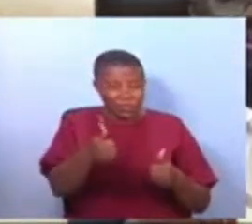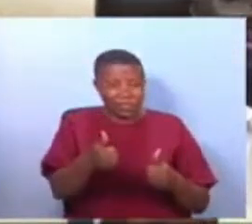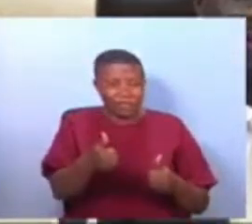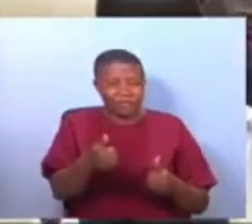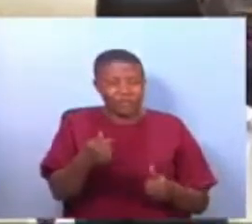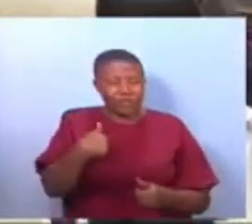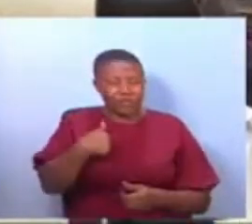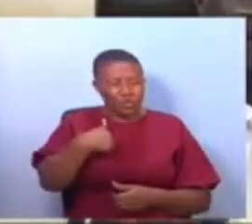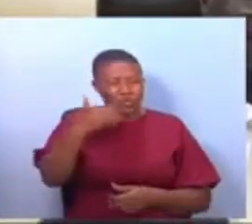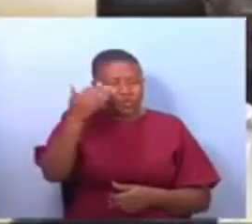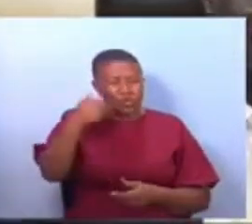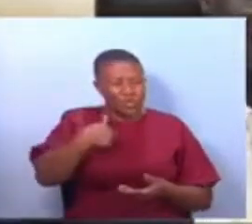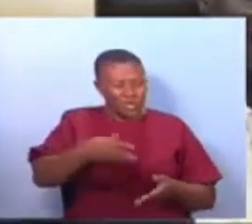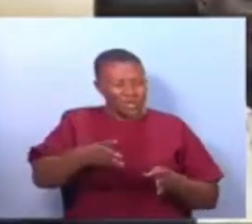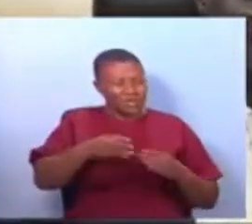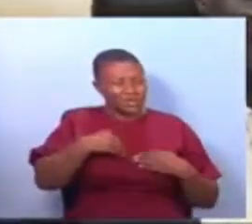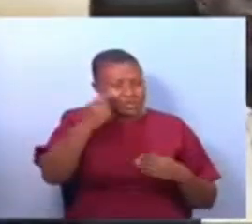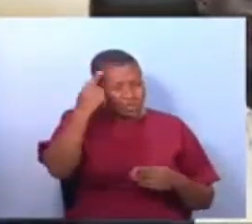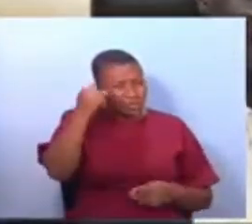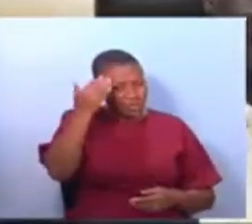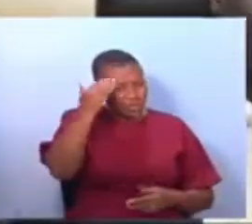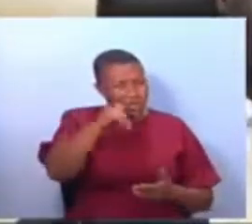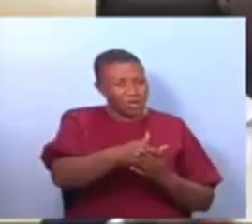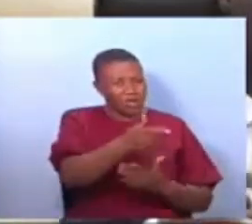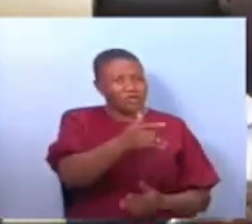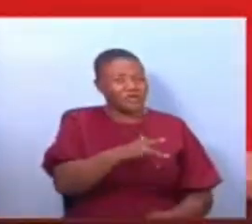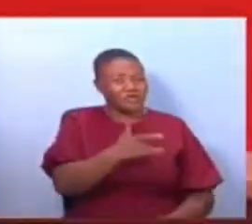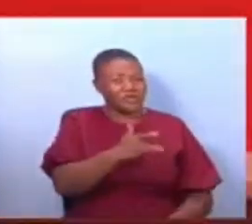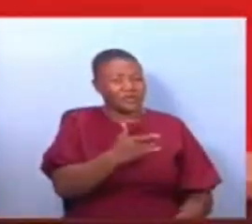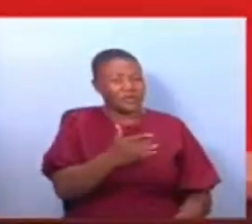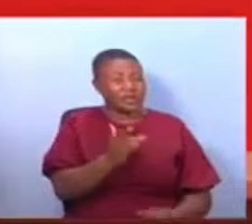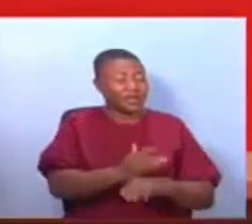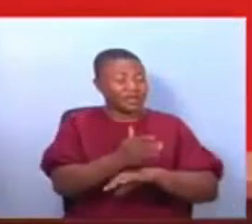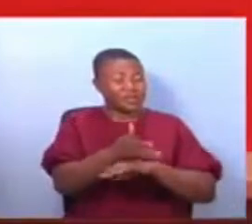painful transition you are going through. I thank you.